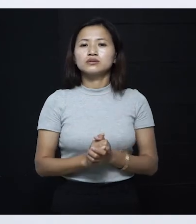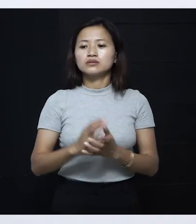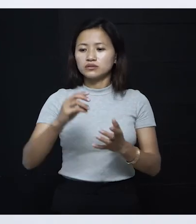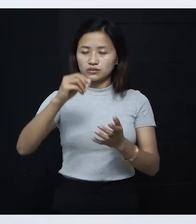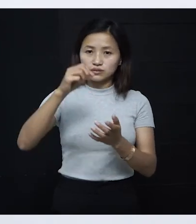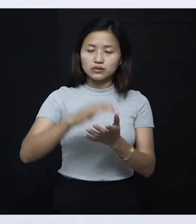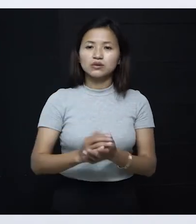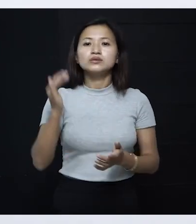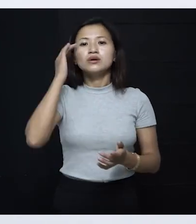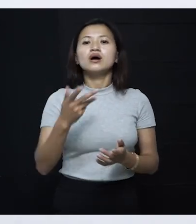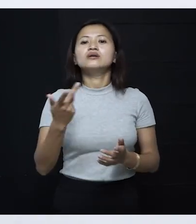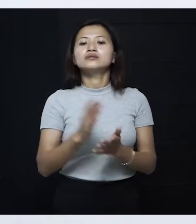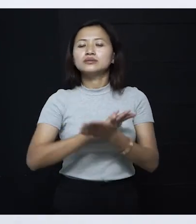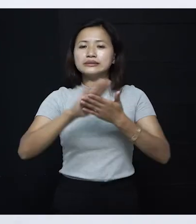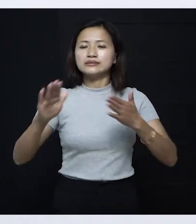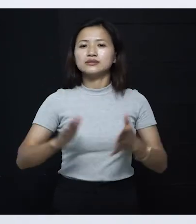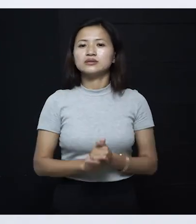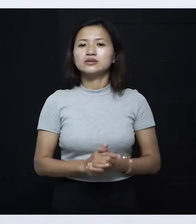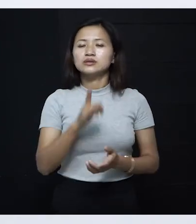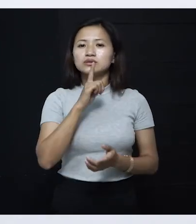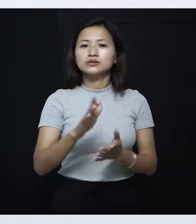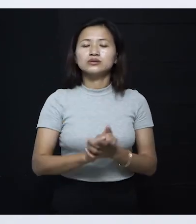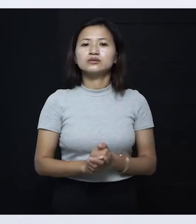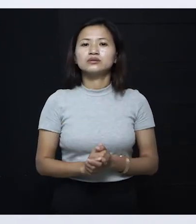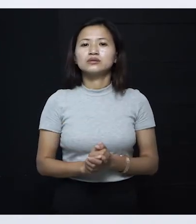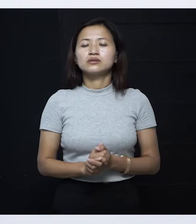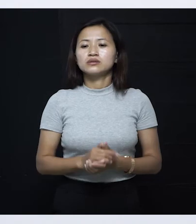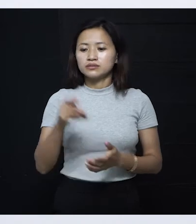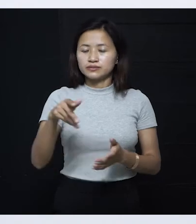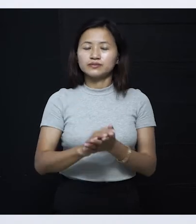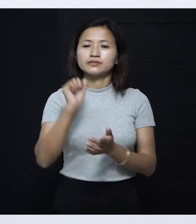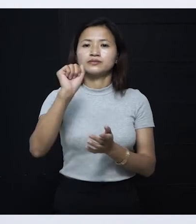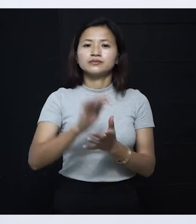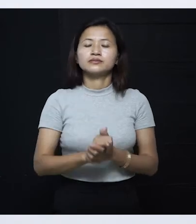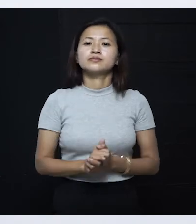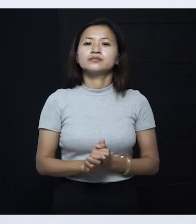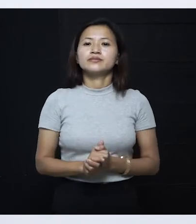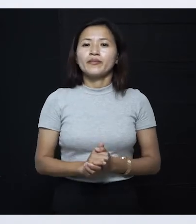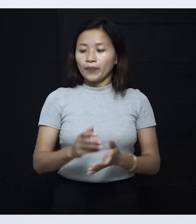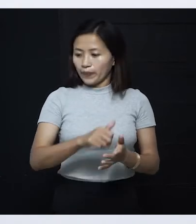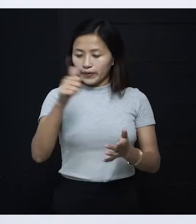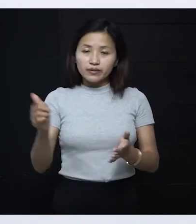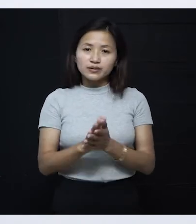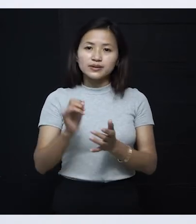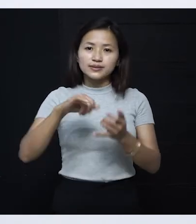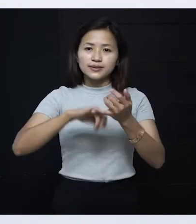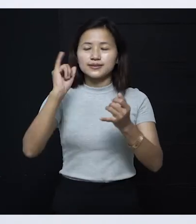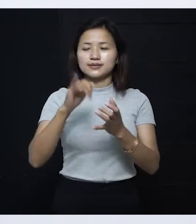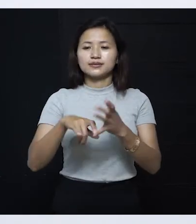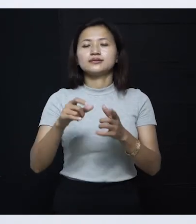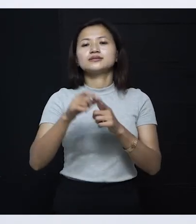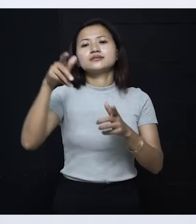before, you know how it is being done, because I'm sure you have done it yourself also, isn't it? Then on the other side, they